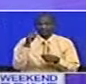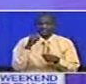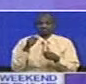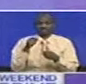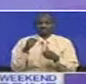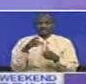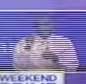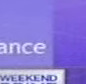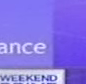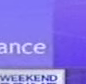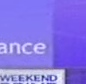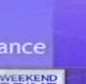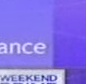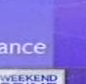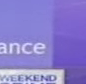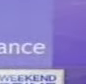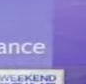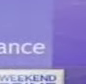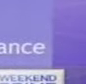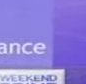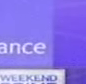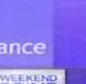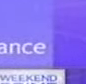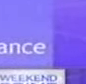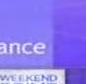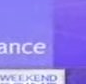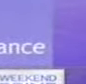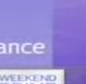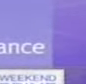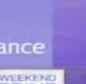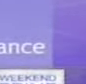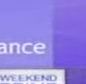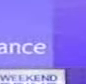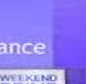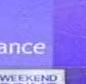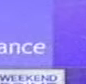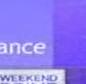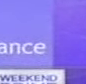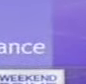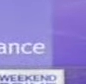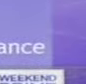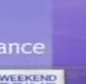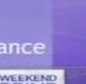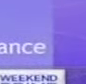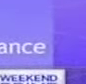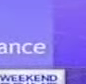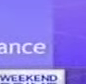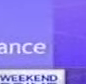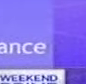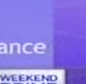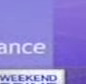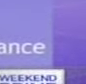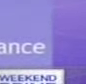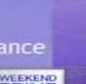Authority. TNA is the president's party, and Olo was pivotal in holding the party together and wedding off an attempted coup